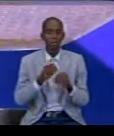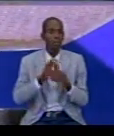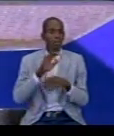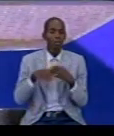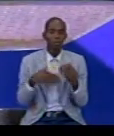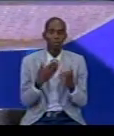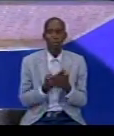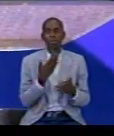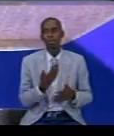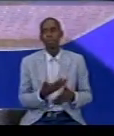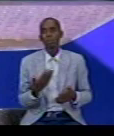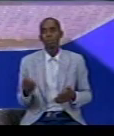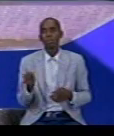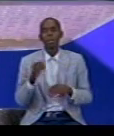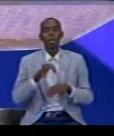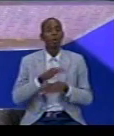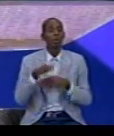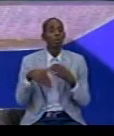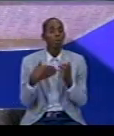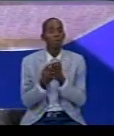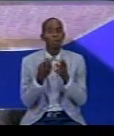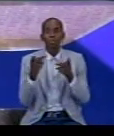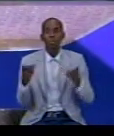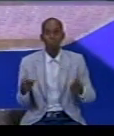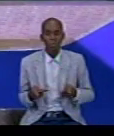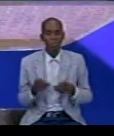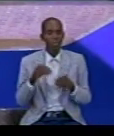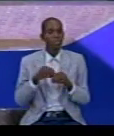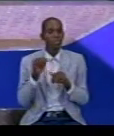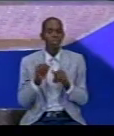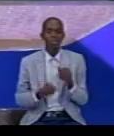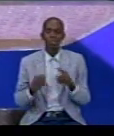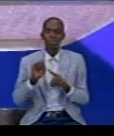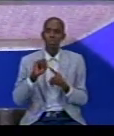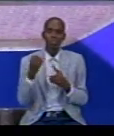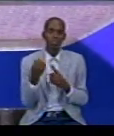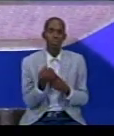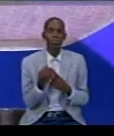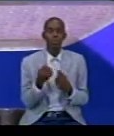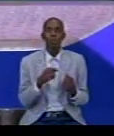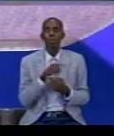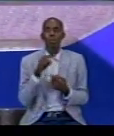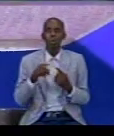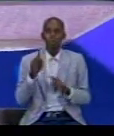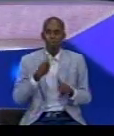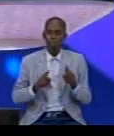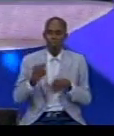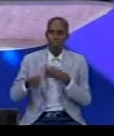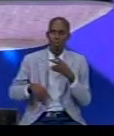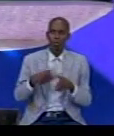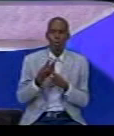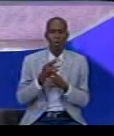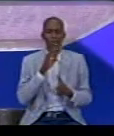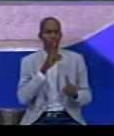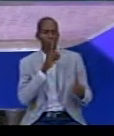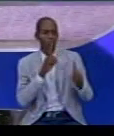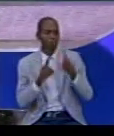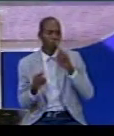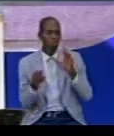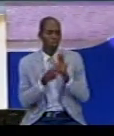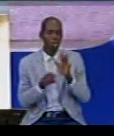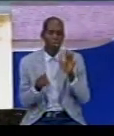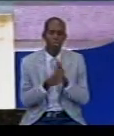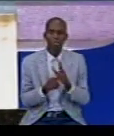things, at all places, in every situation, when the people of the world are talking negative and they're